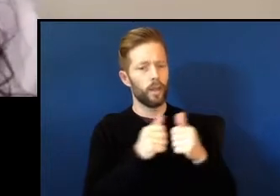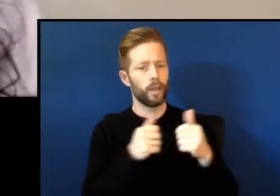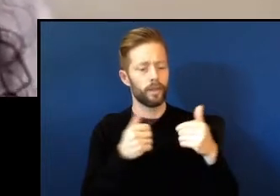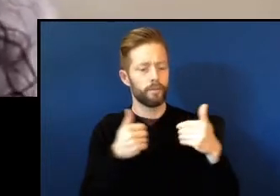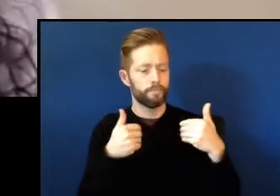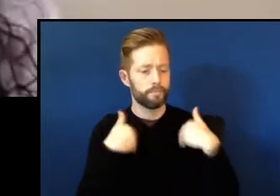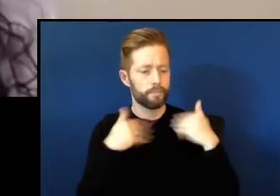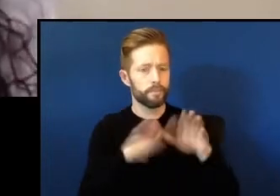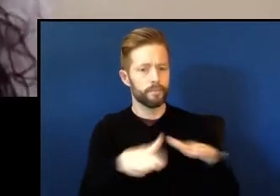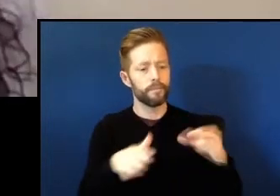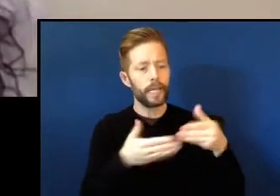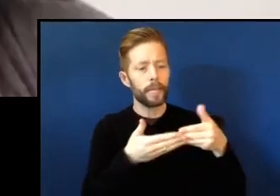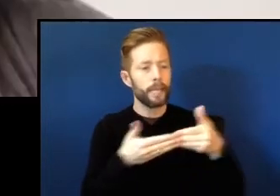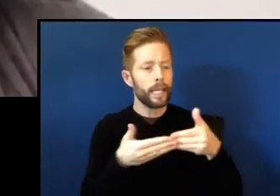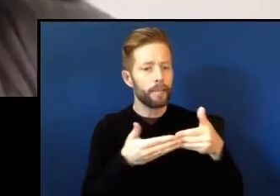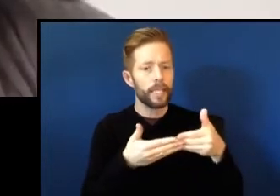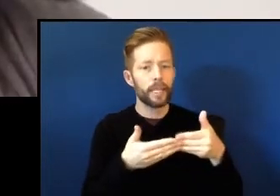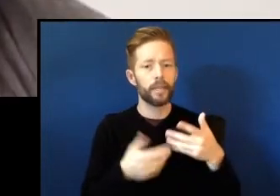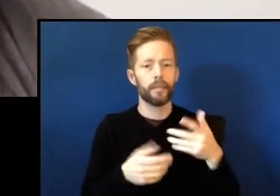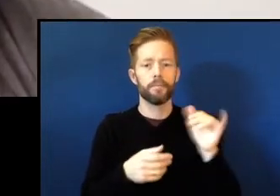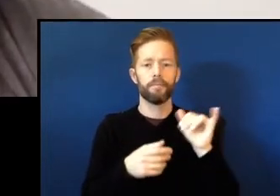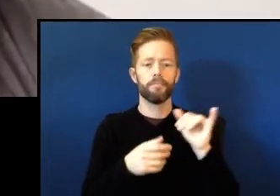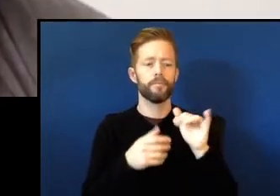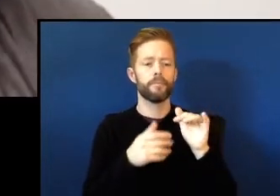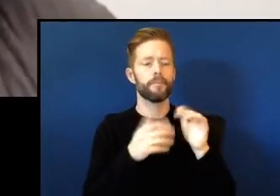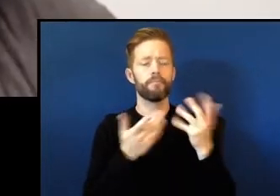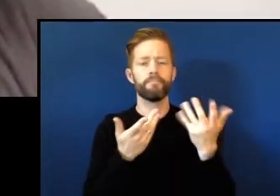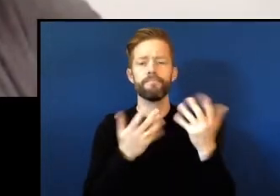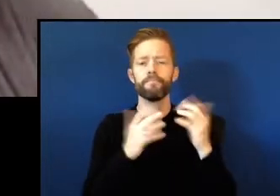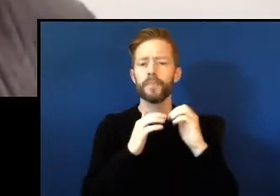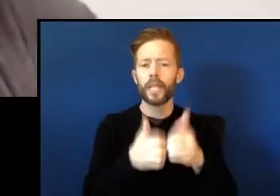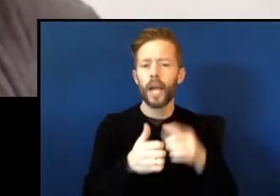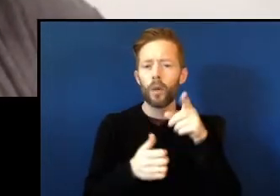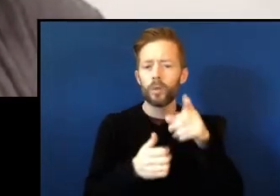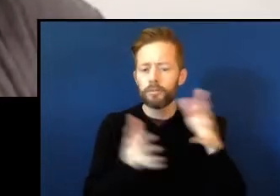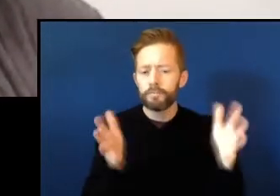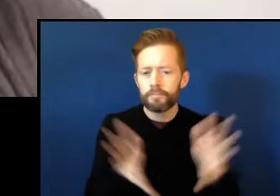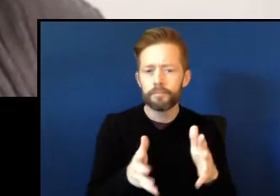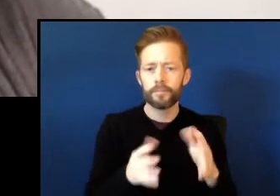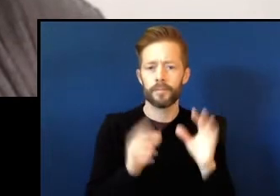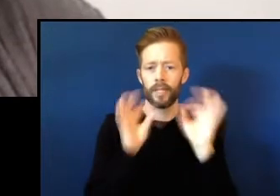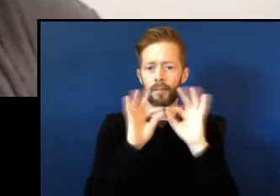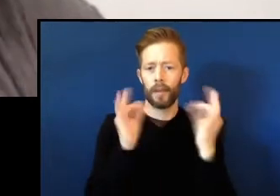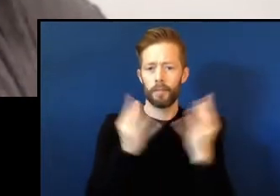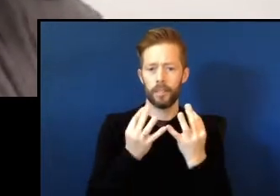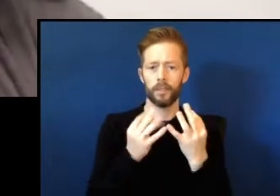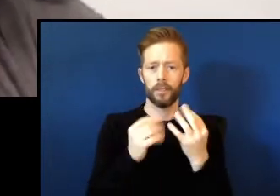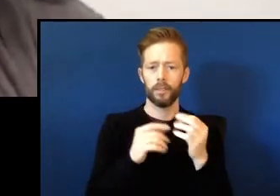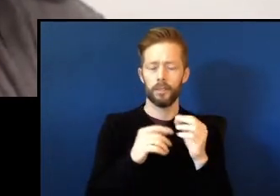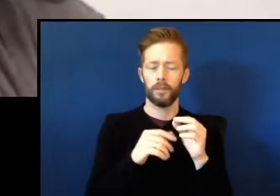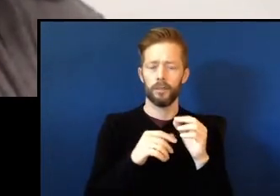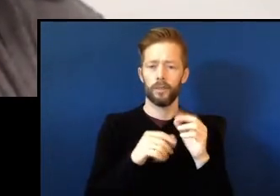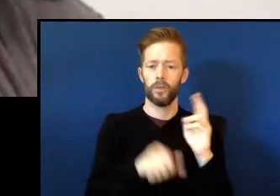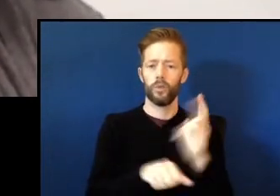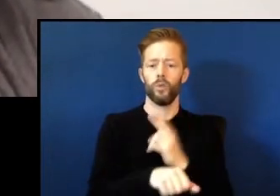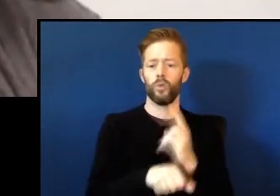children, like babies, how would you encourage families to use